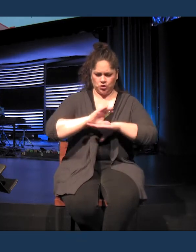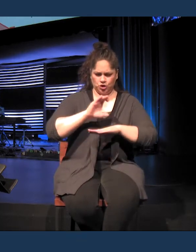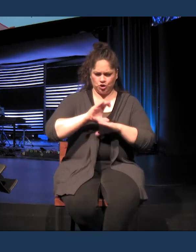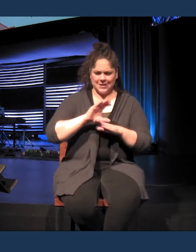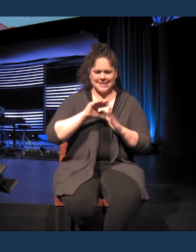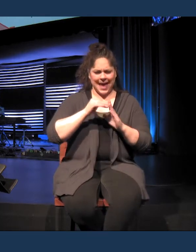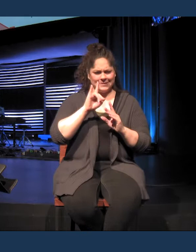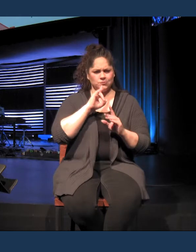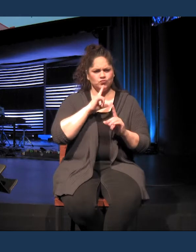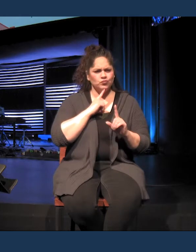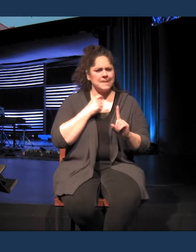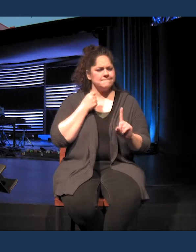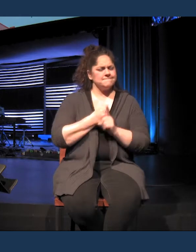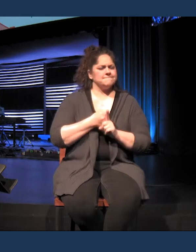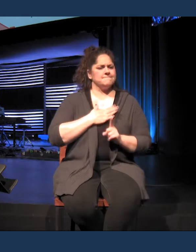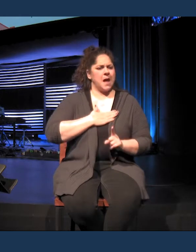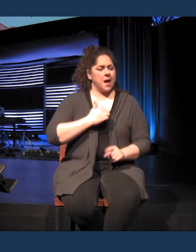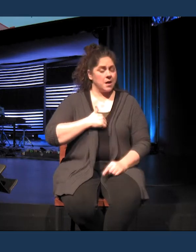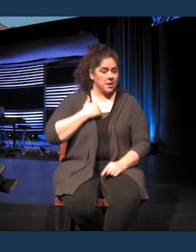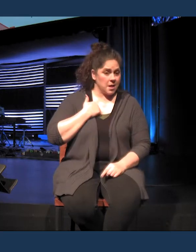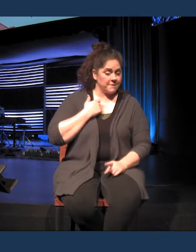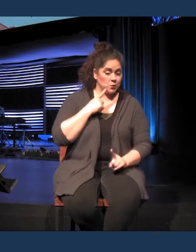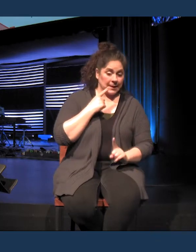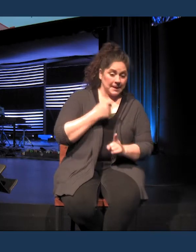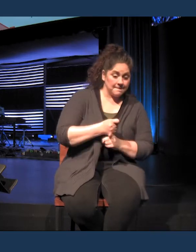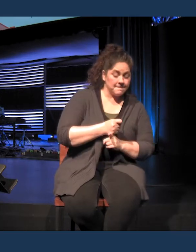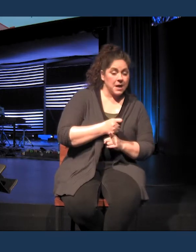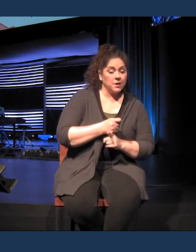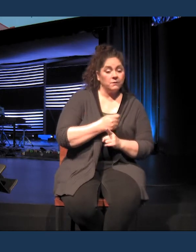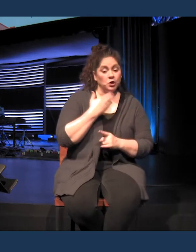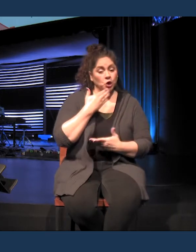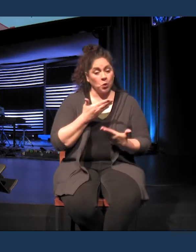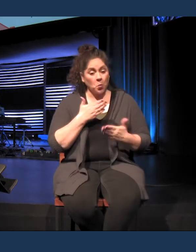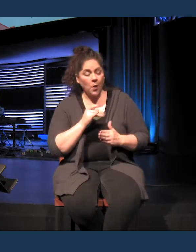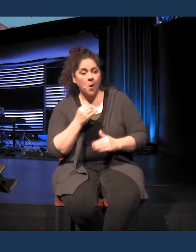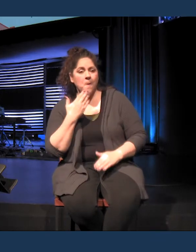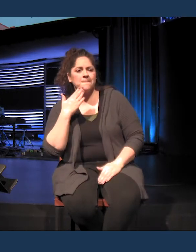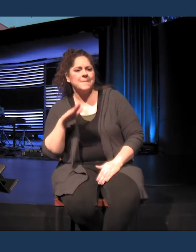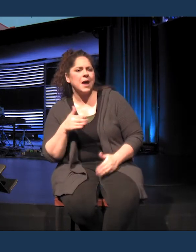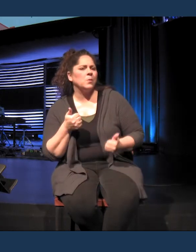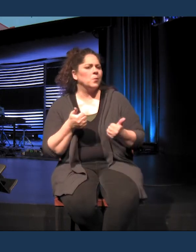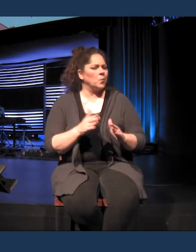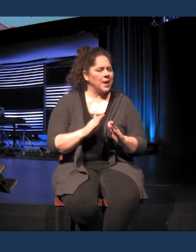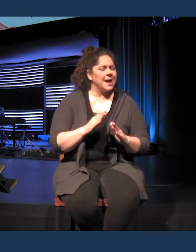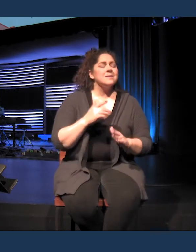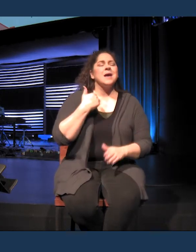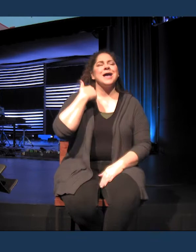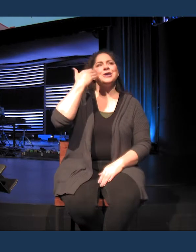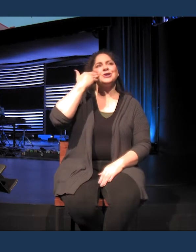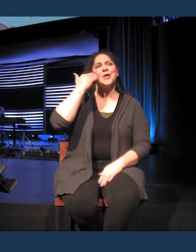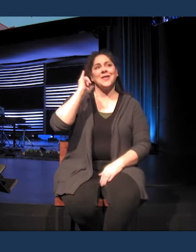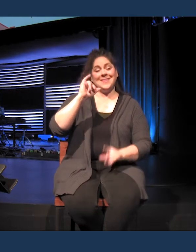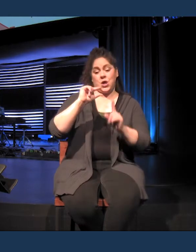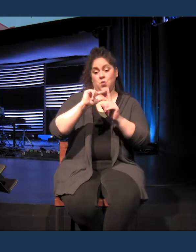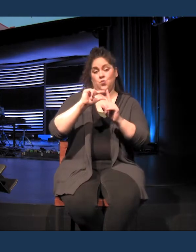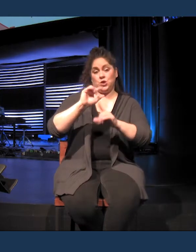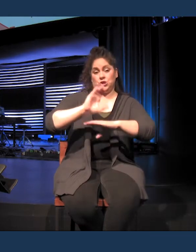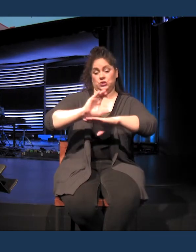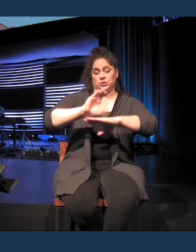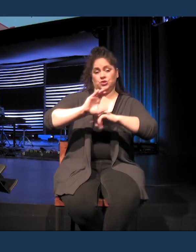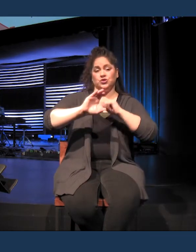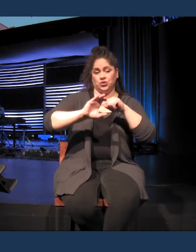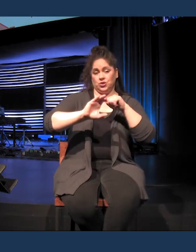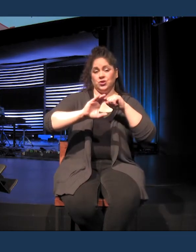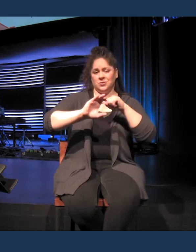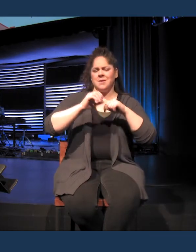life? For better or for worse? And I realize the word church has a lot